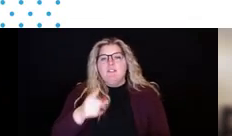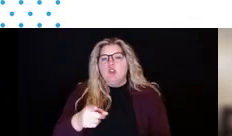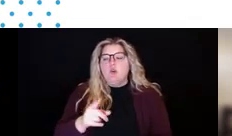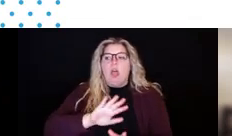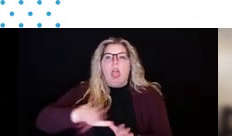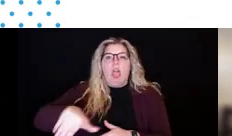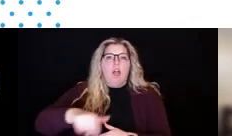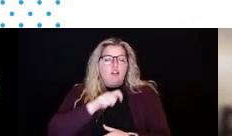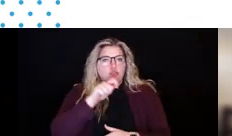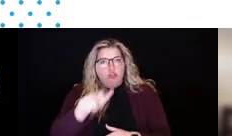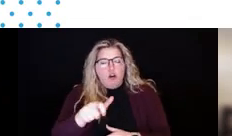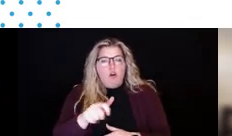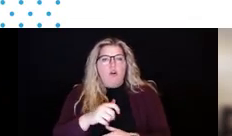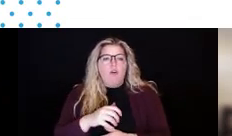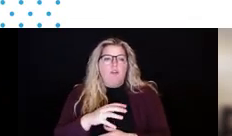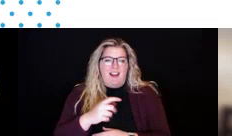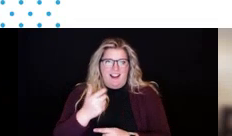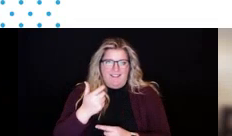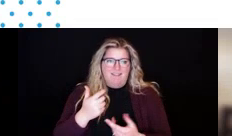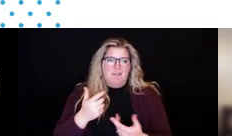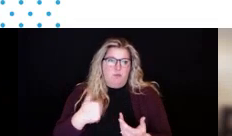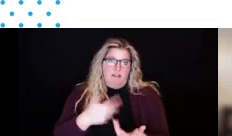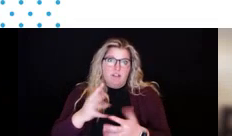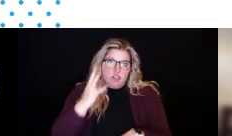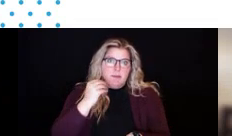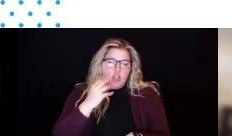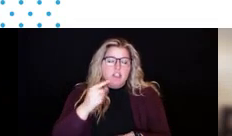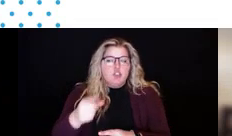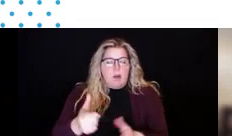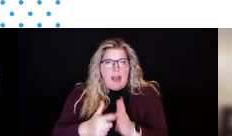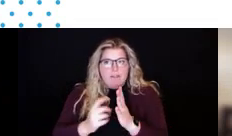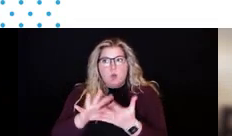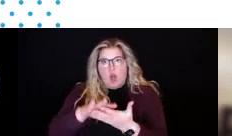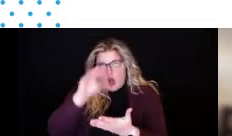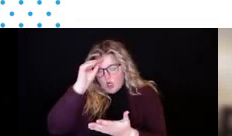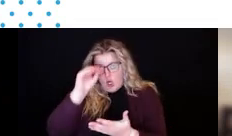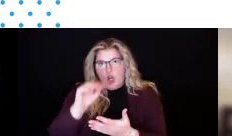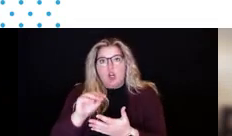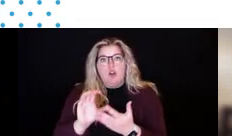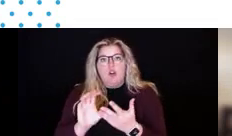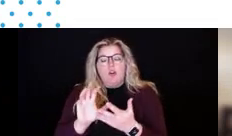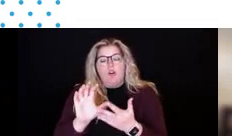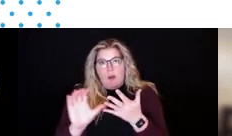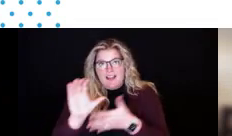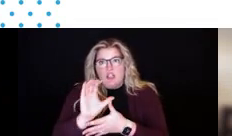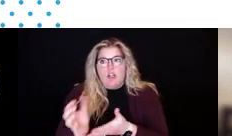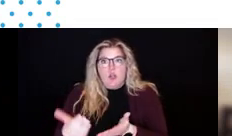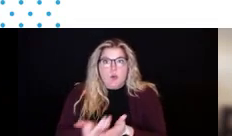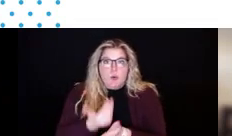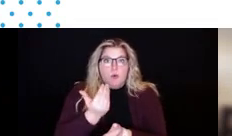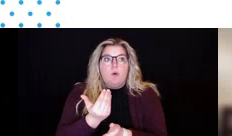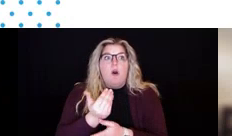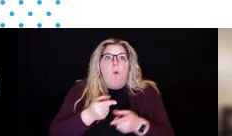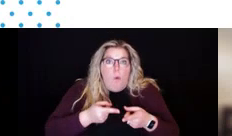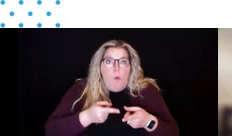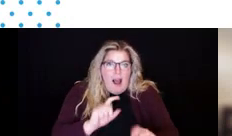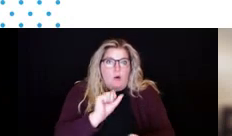do, as we experienced on a few projects, have to learn those new criteria on the job in the middle of an ongoing